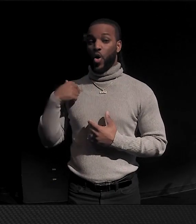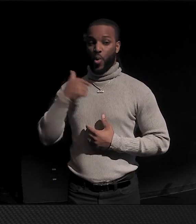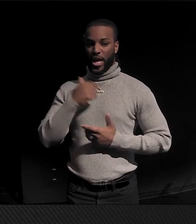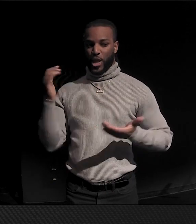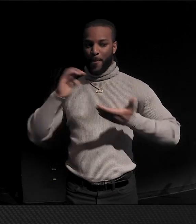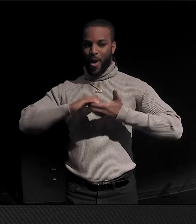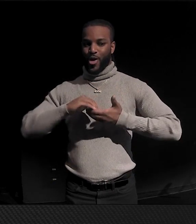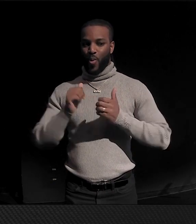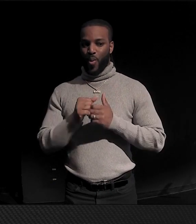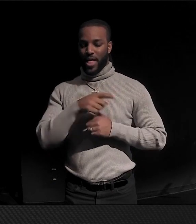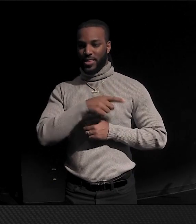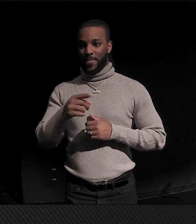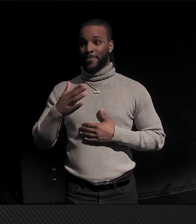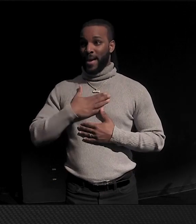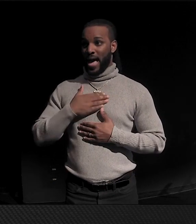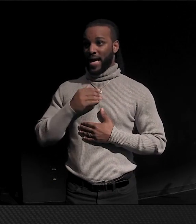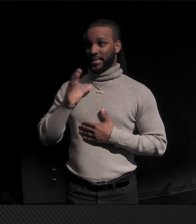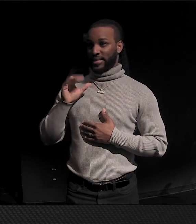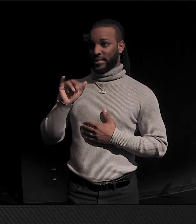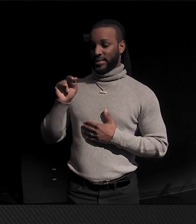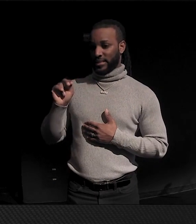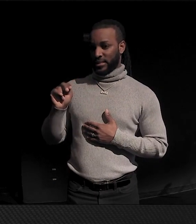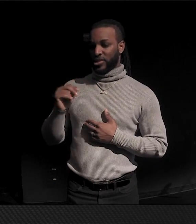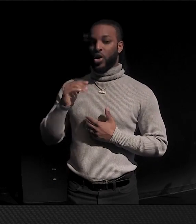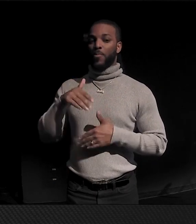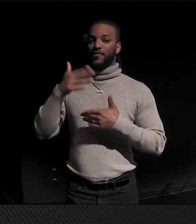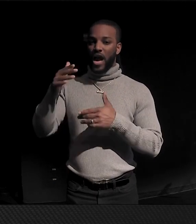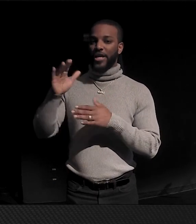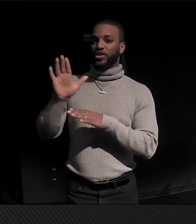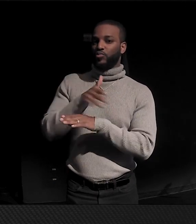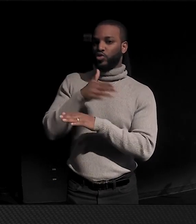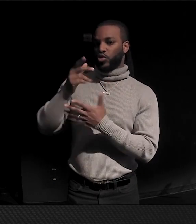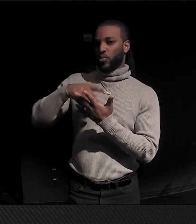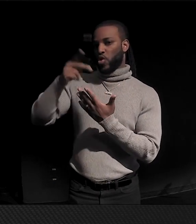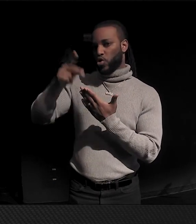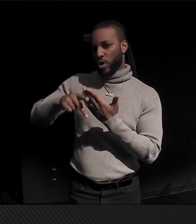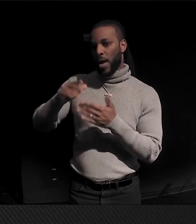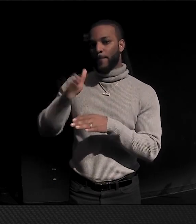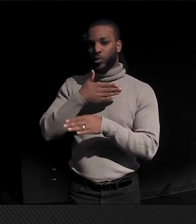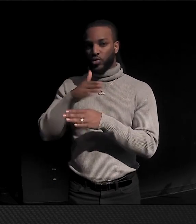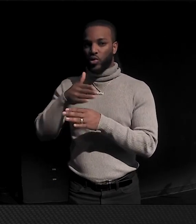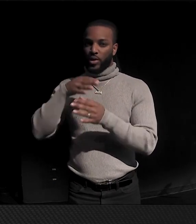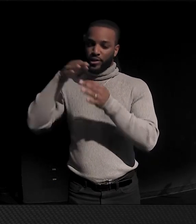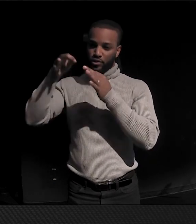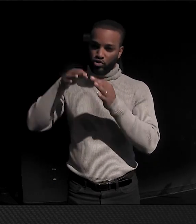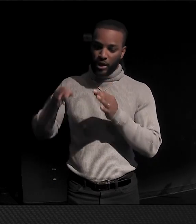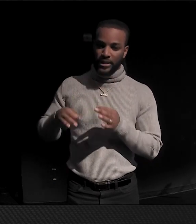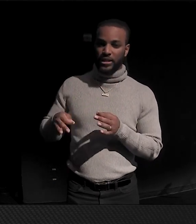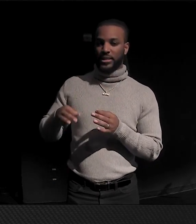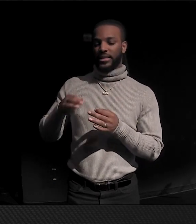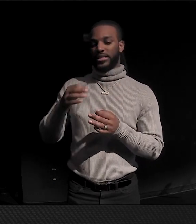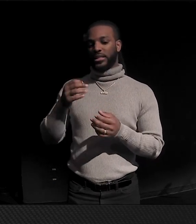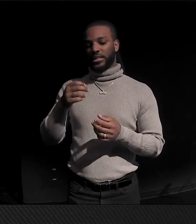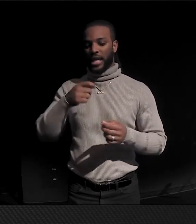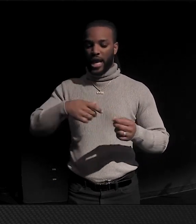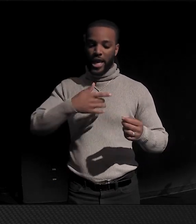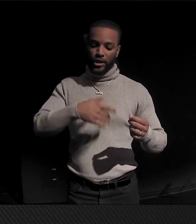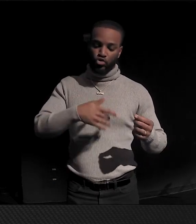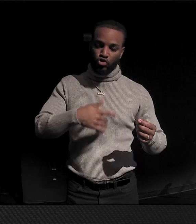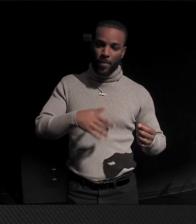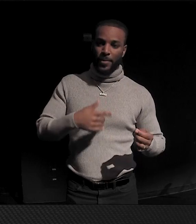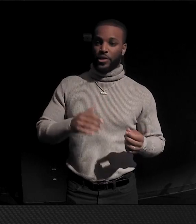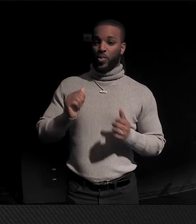this program. My Cincy provides musical programs, musical instructions, instruments, and with